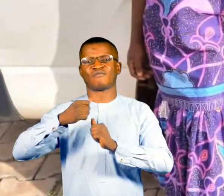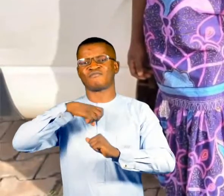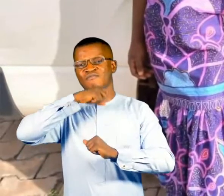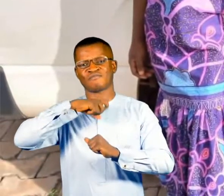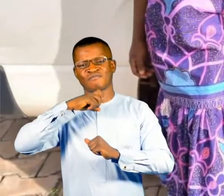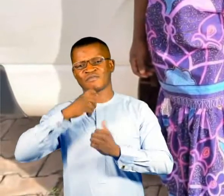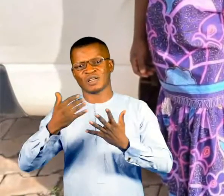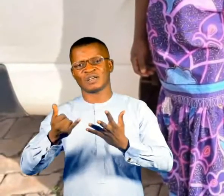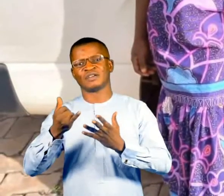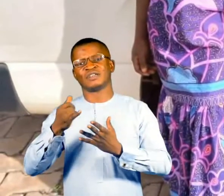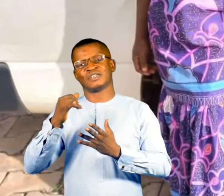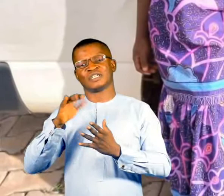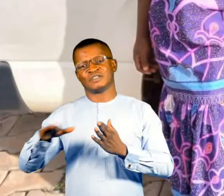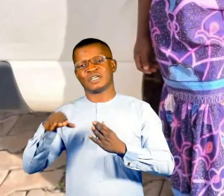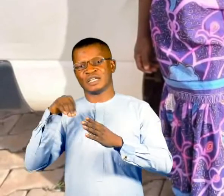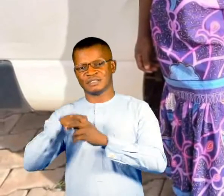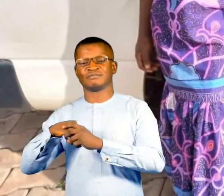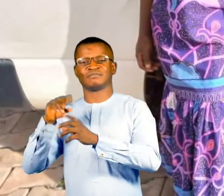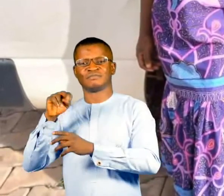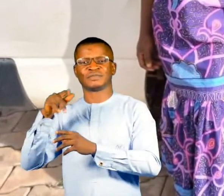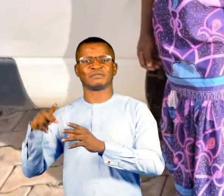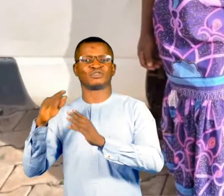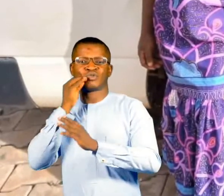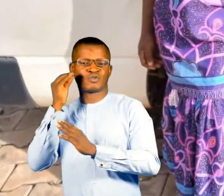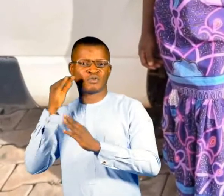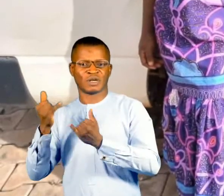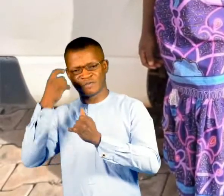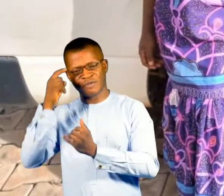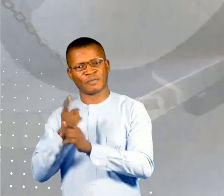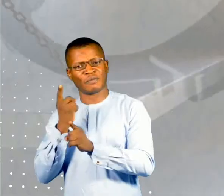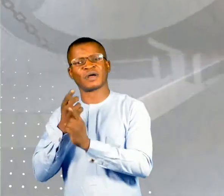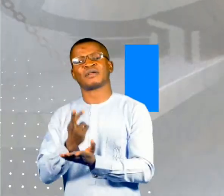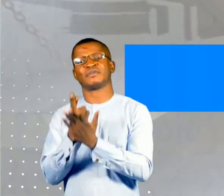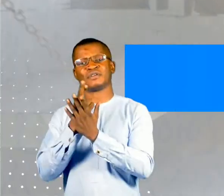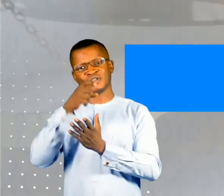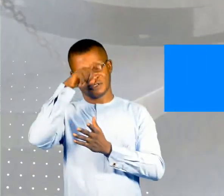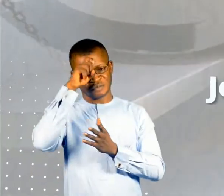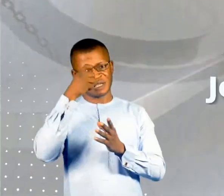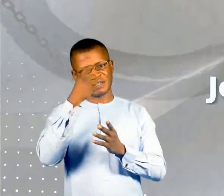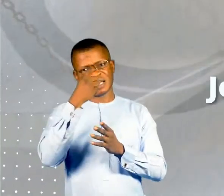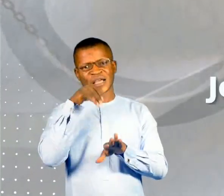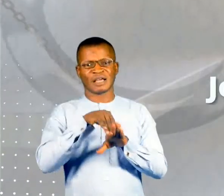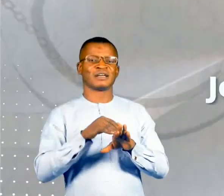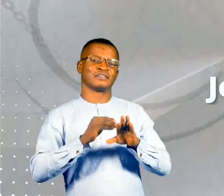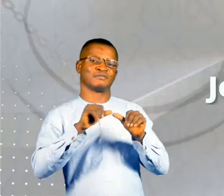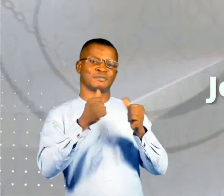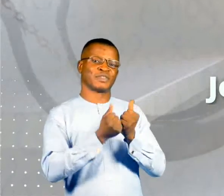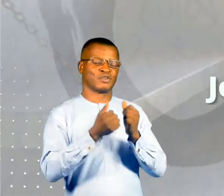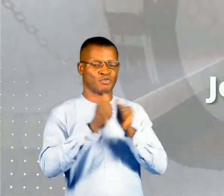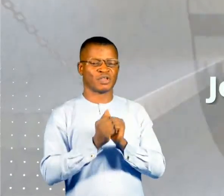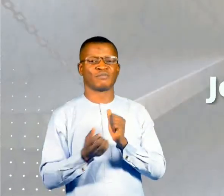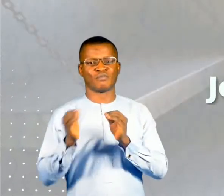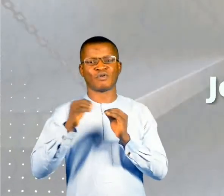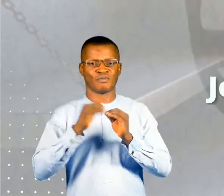been rescued and are currently at the NAPTIP shelter for comprehensive rehabilitation. The suspect is at the holding center of the agency